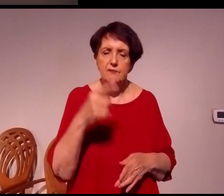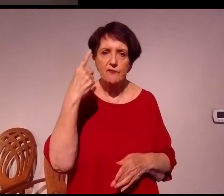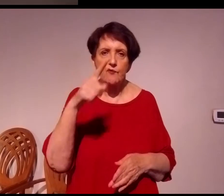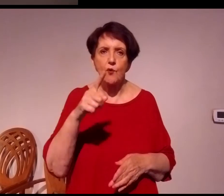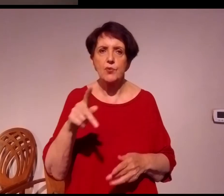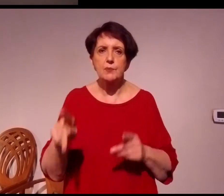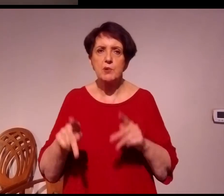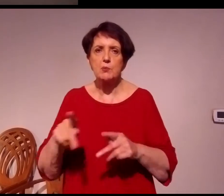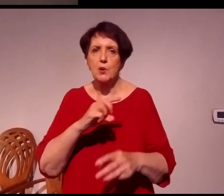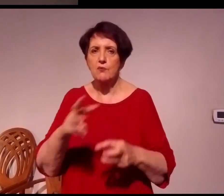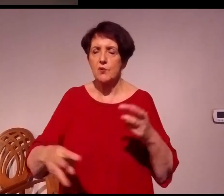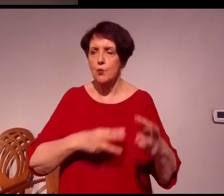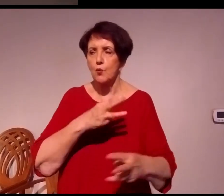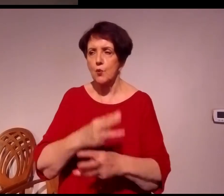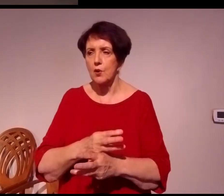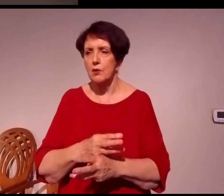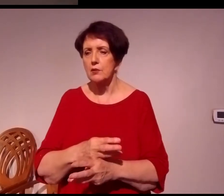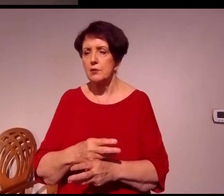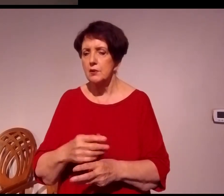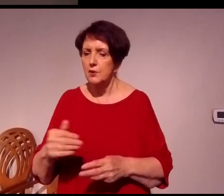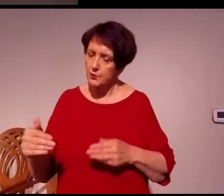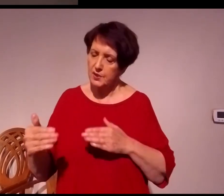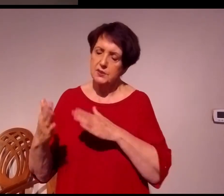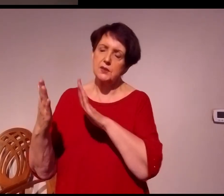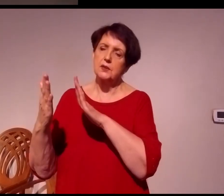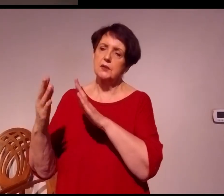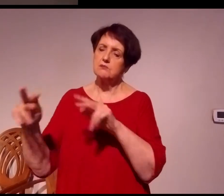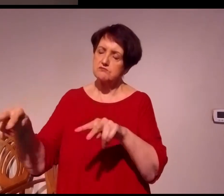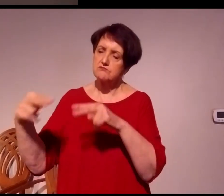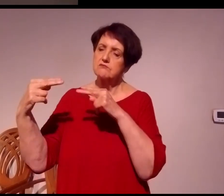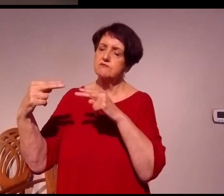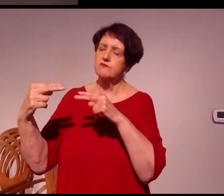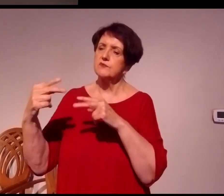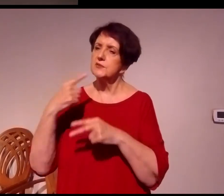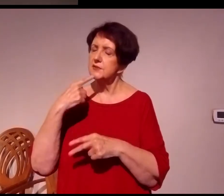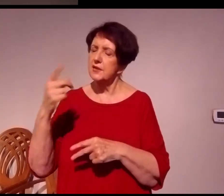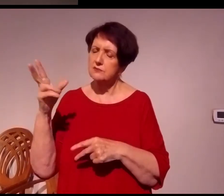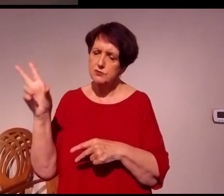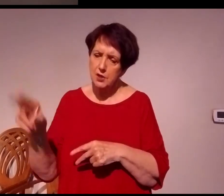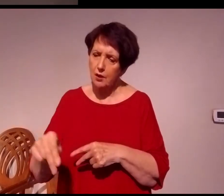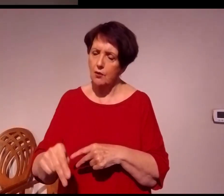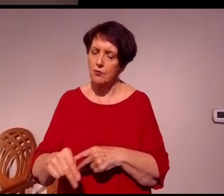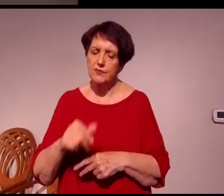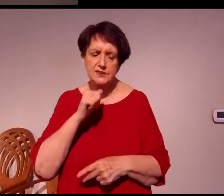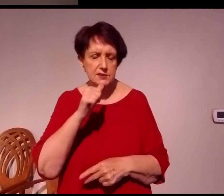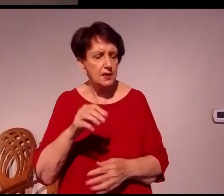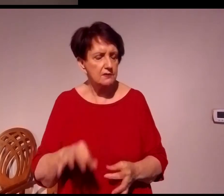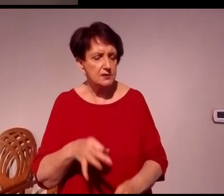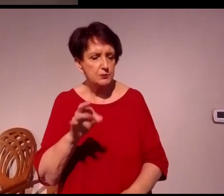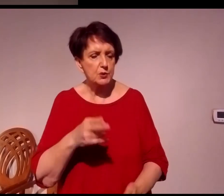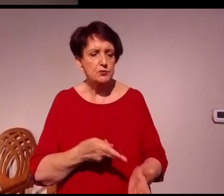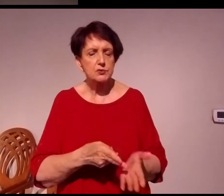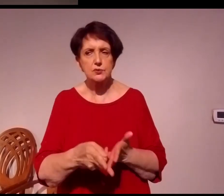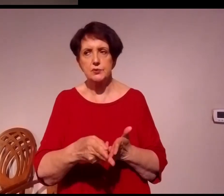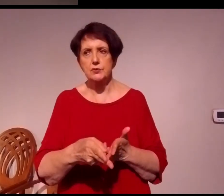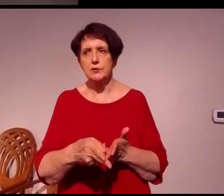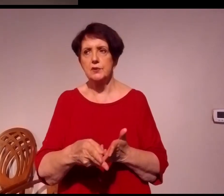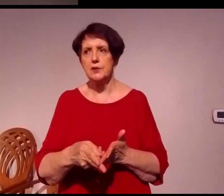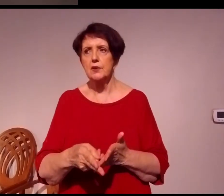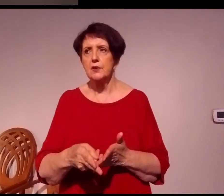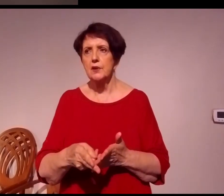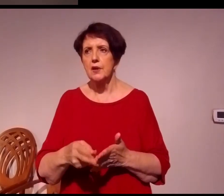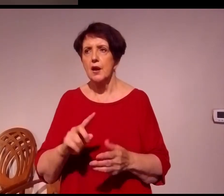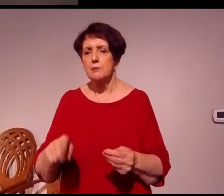And we get to look these things in the face and say, no, this is not the spiritual truth about